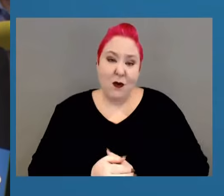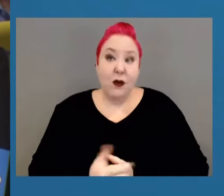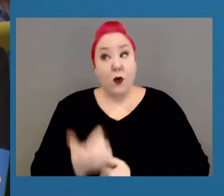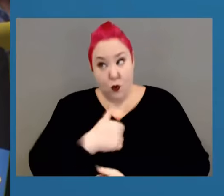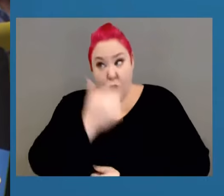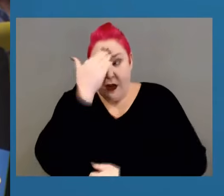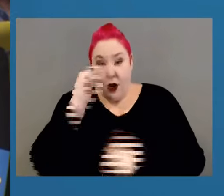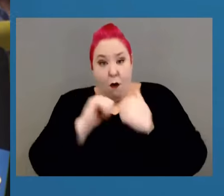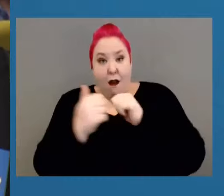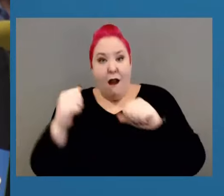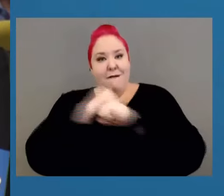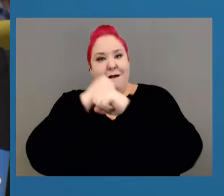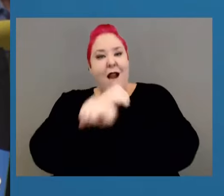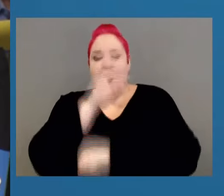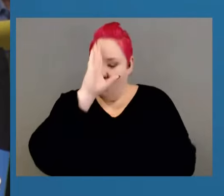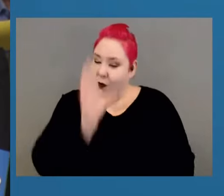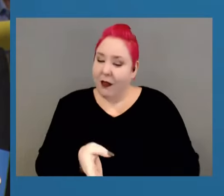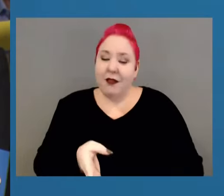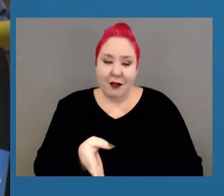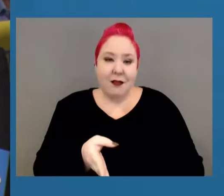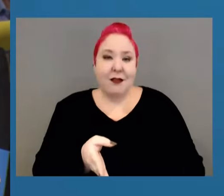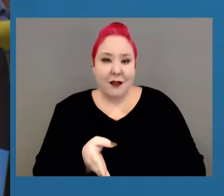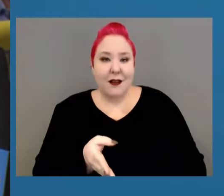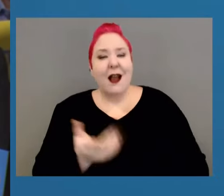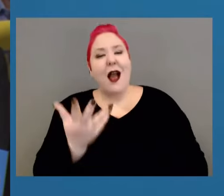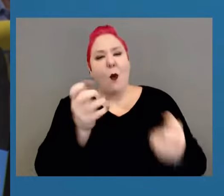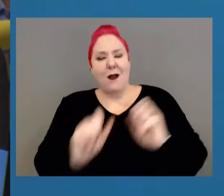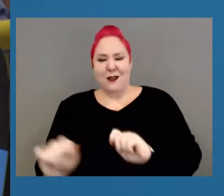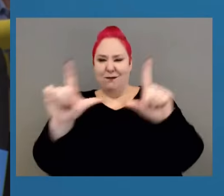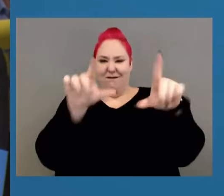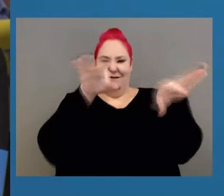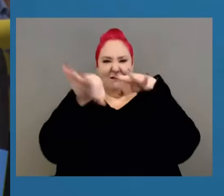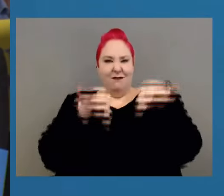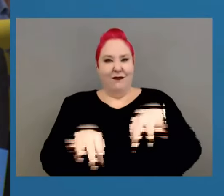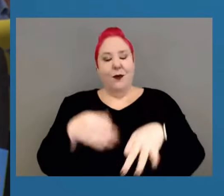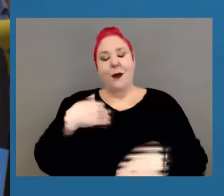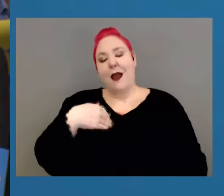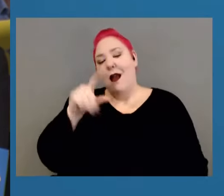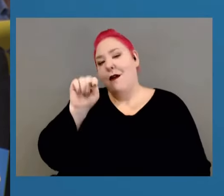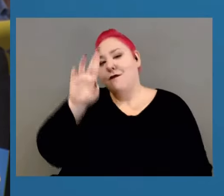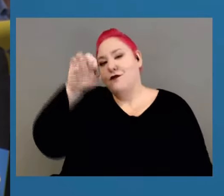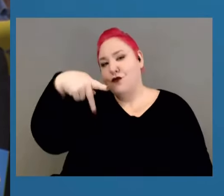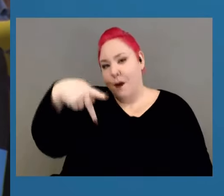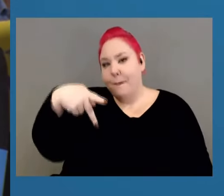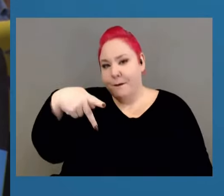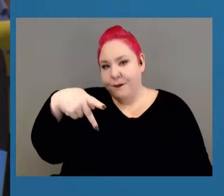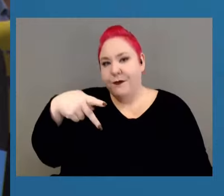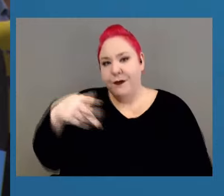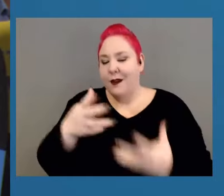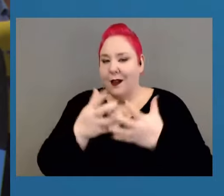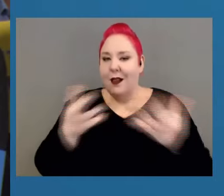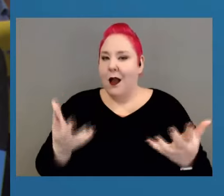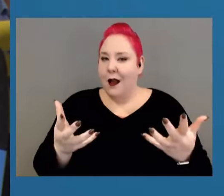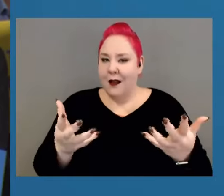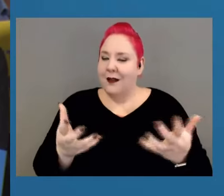fight back. And let's just frame what is happening. We have Donald Trump and a whole lot of